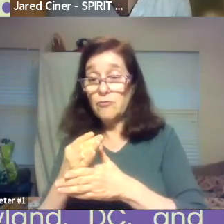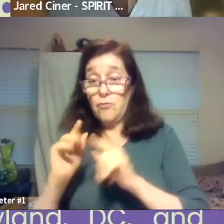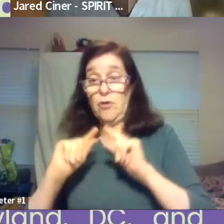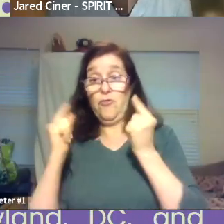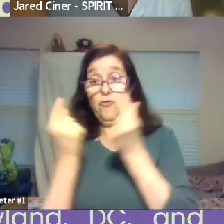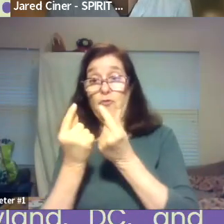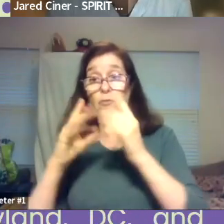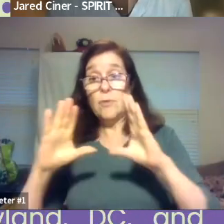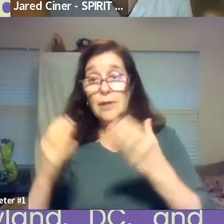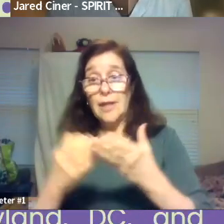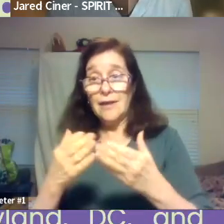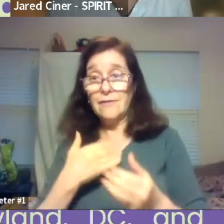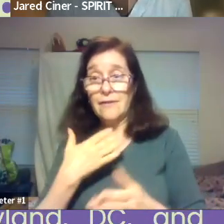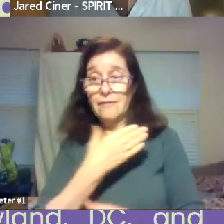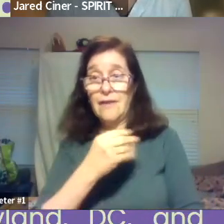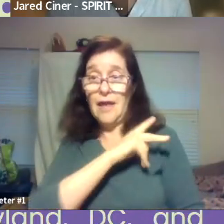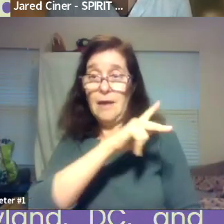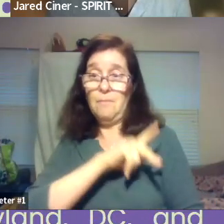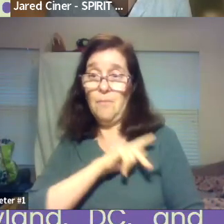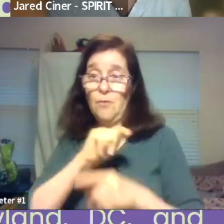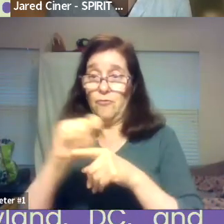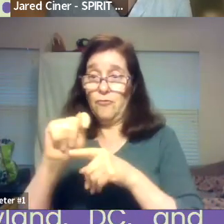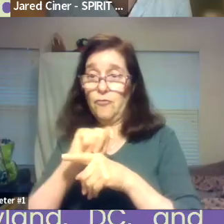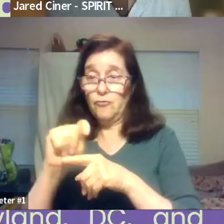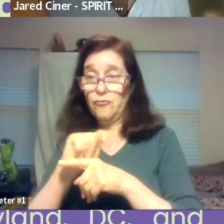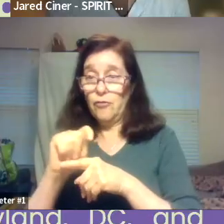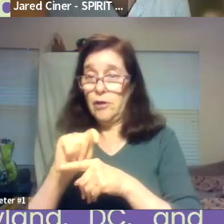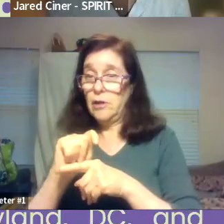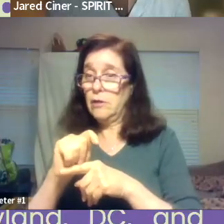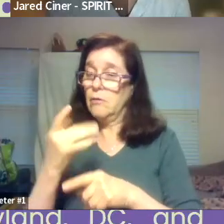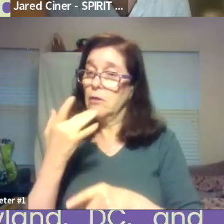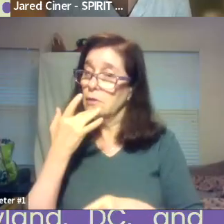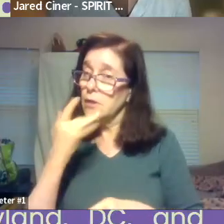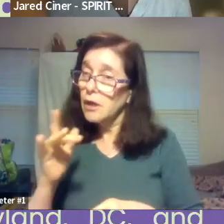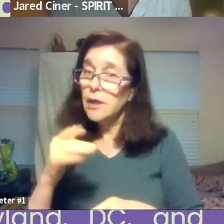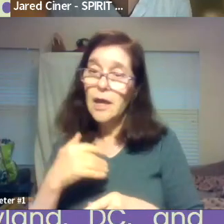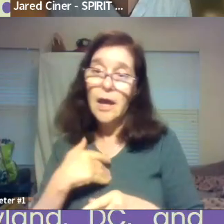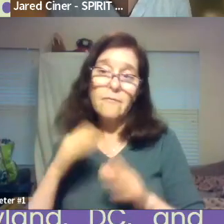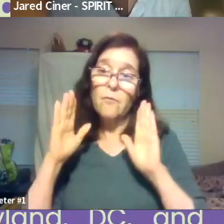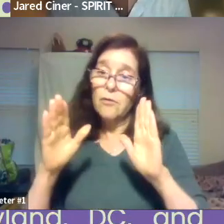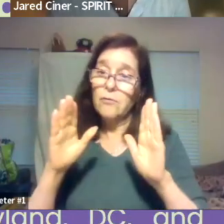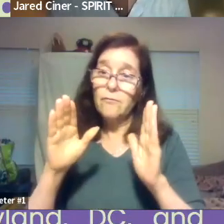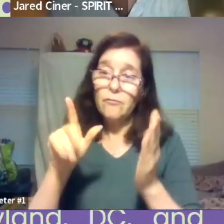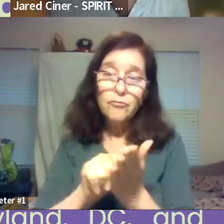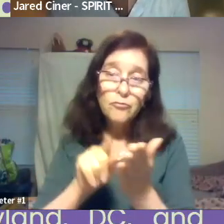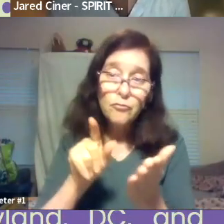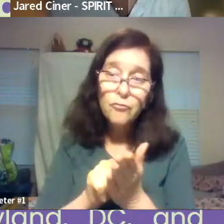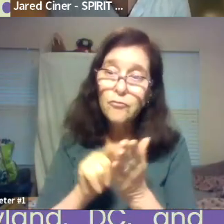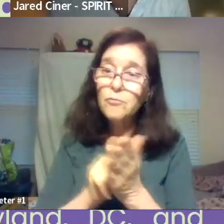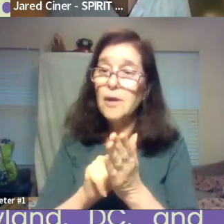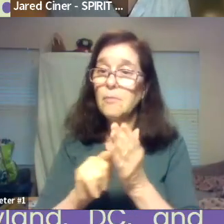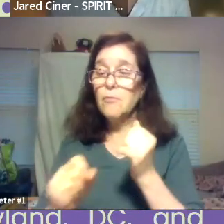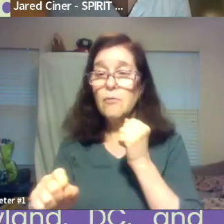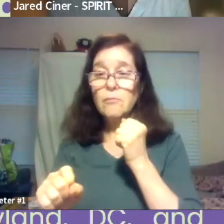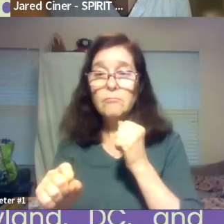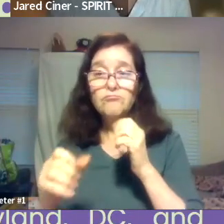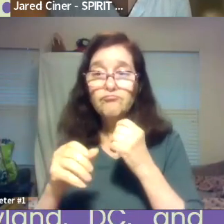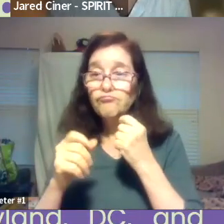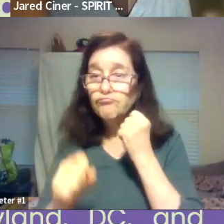services. And we've been very fortunate to have some great press coverage in the Washington Post and other